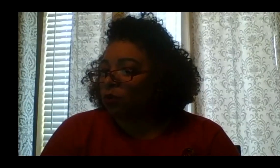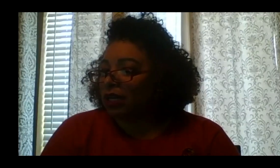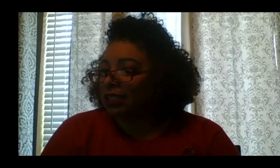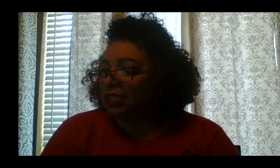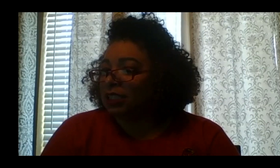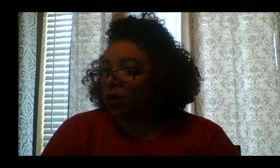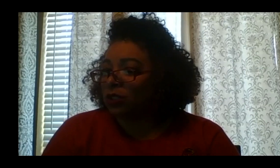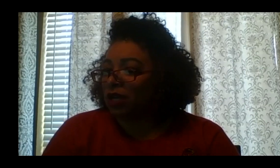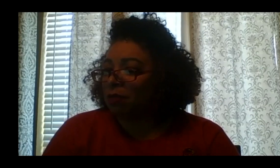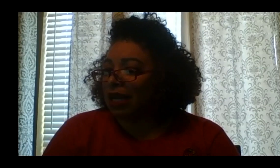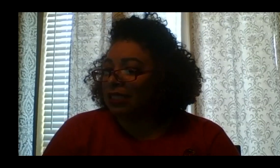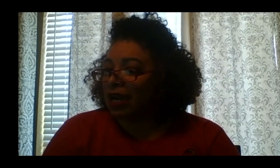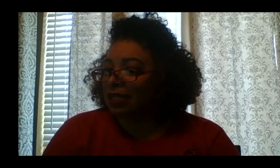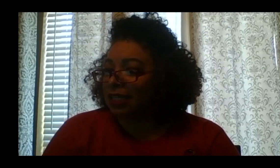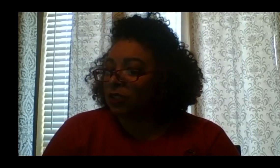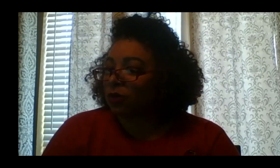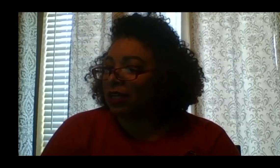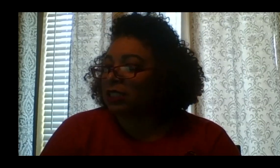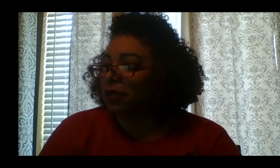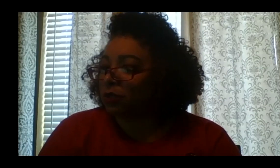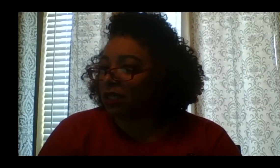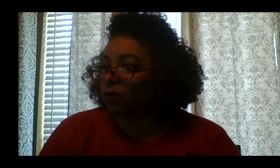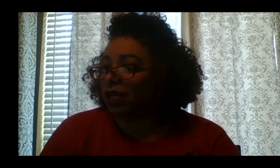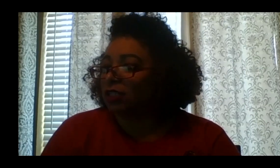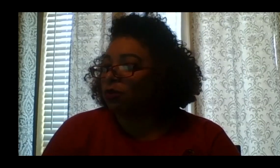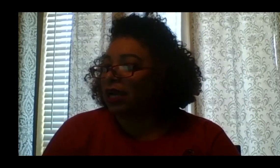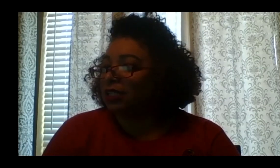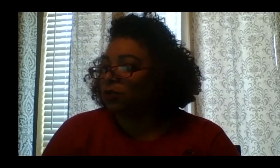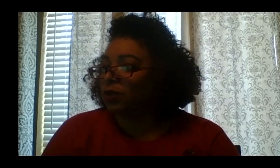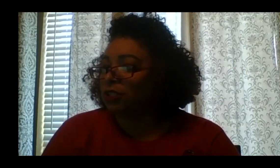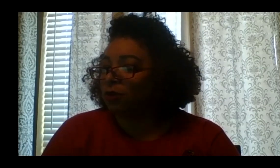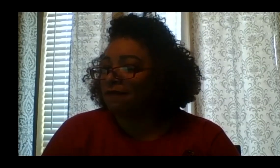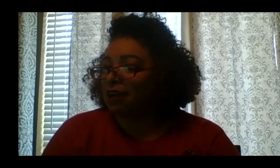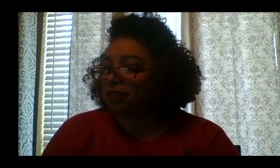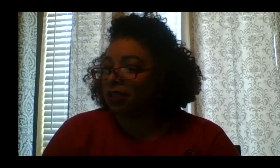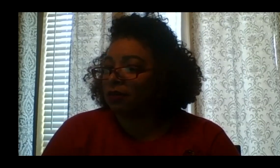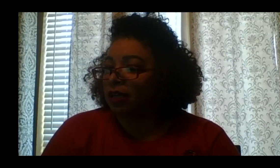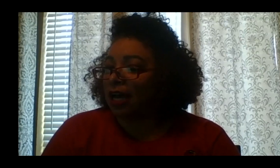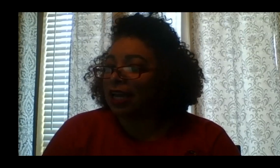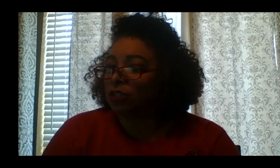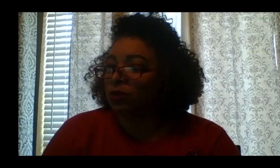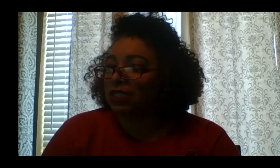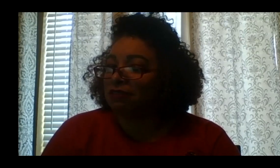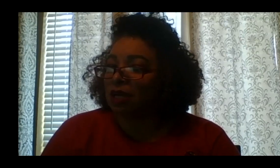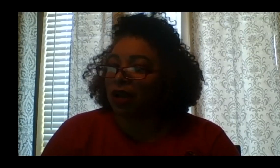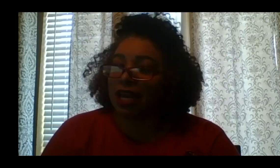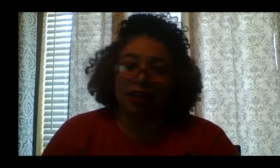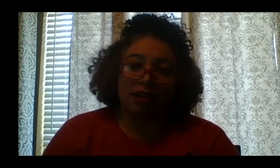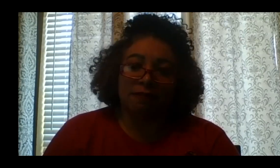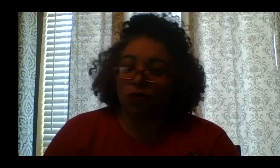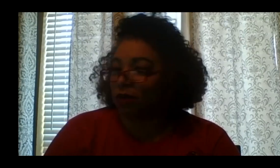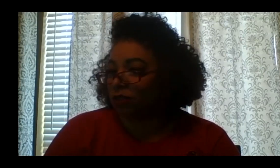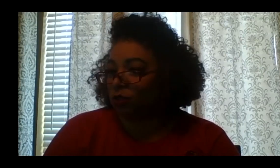for 2019-2020, but I did not attend school in spring 2020. Do I need to redo the FAFSA again to receive summer